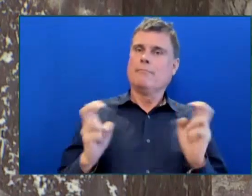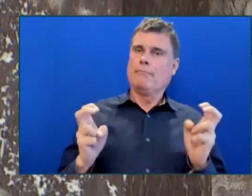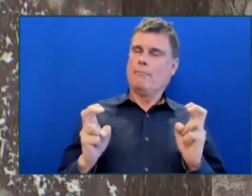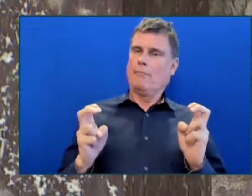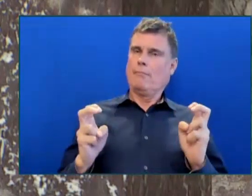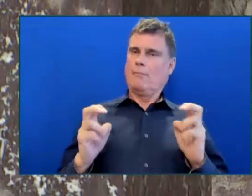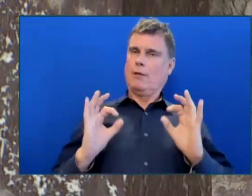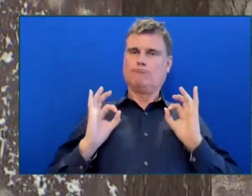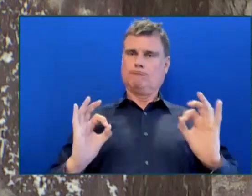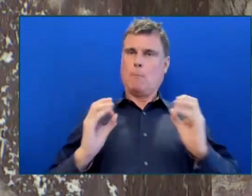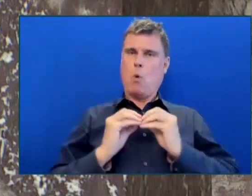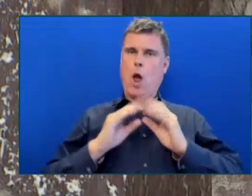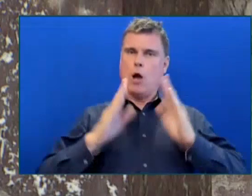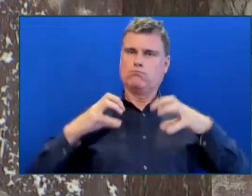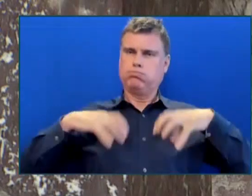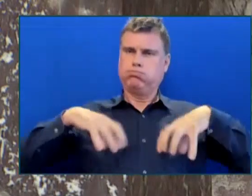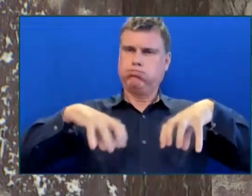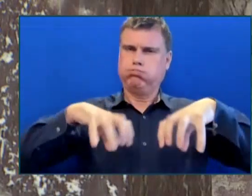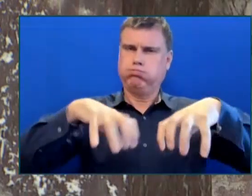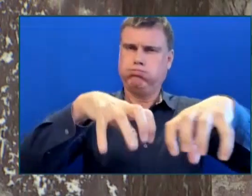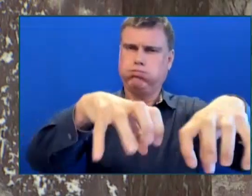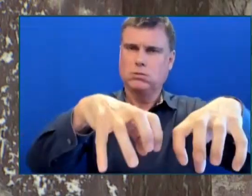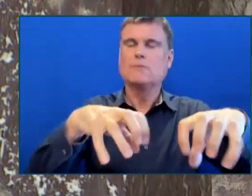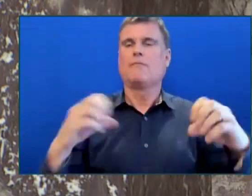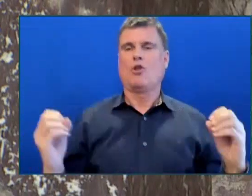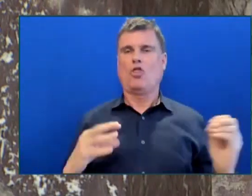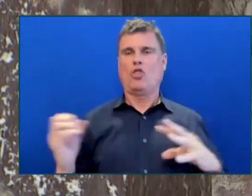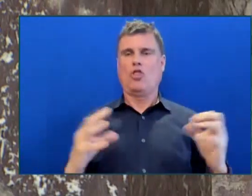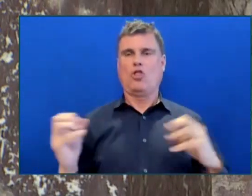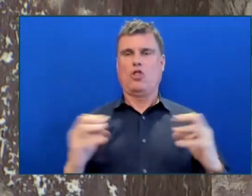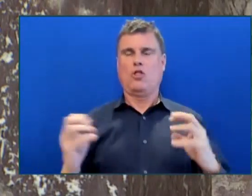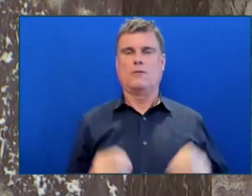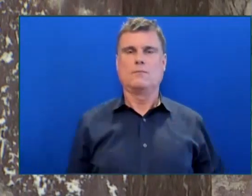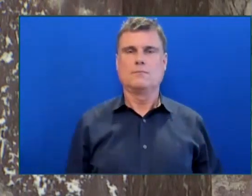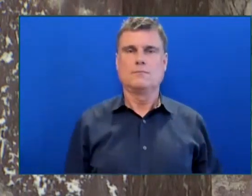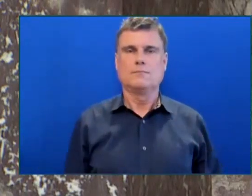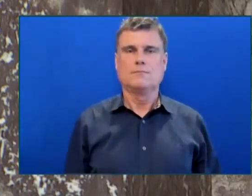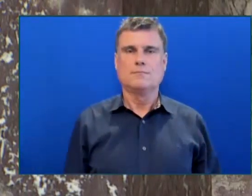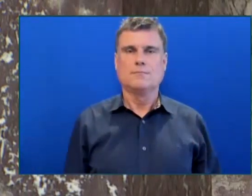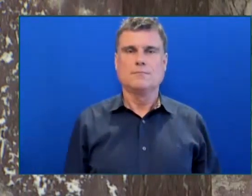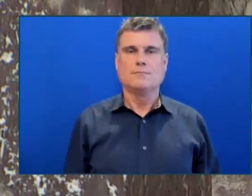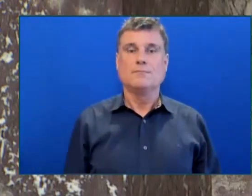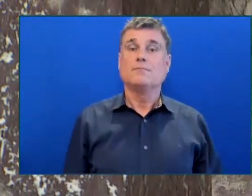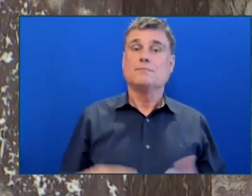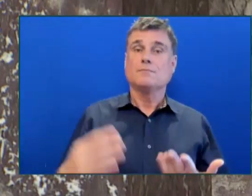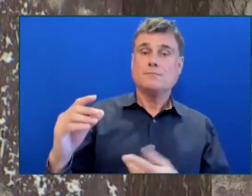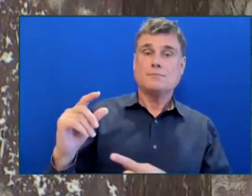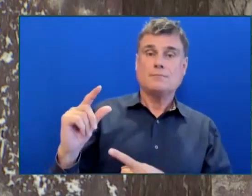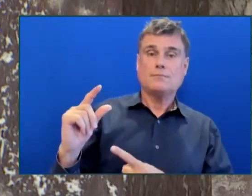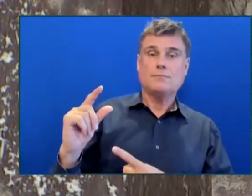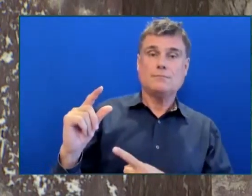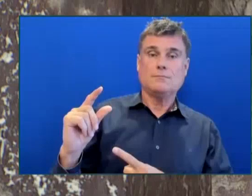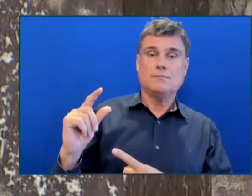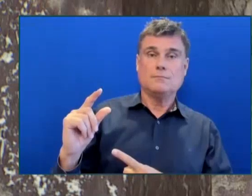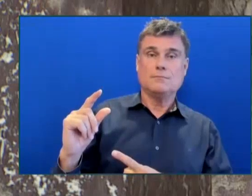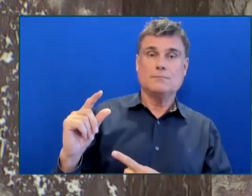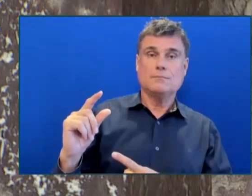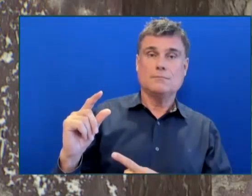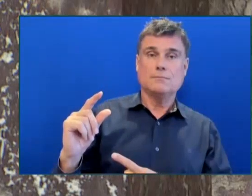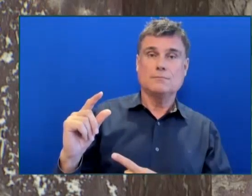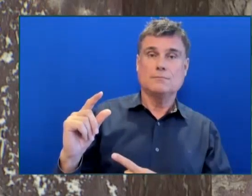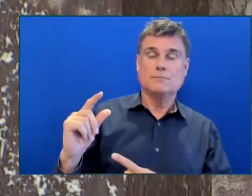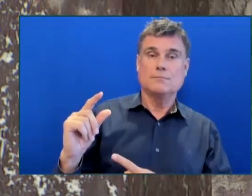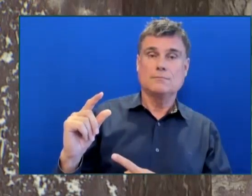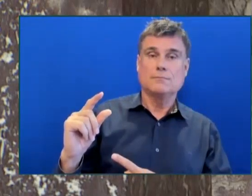Single policy, which brought 20,000 units back on the market, Honourable Speaker, and the opposition opposed it. They said it's unfair for a person who